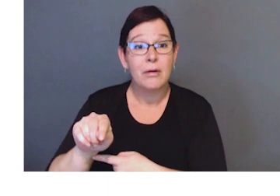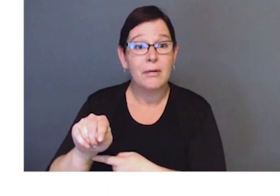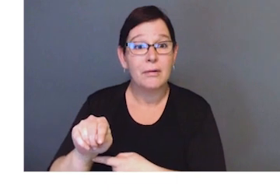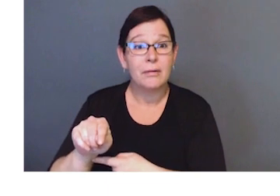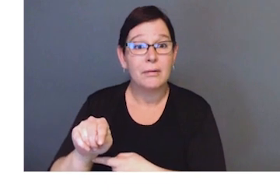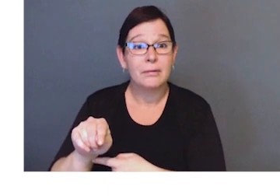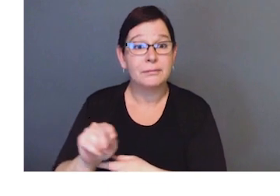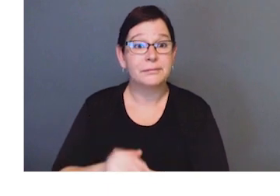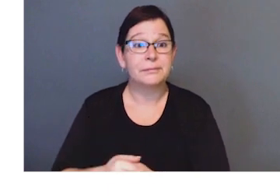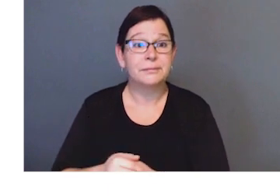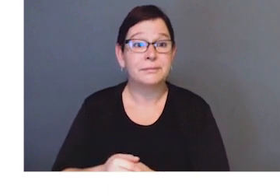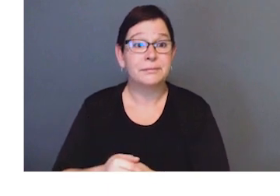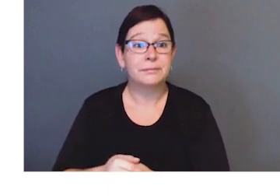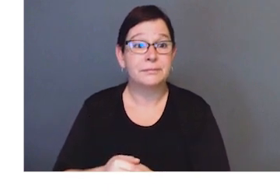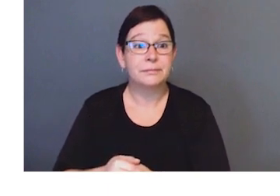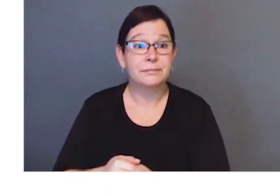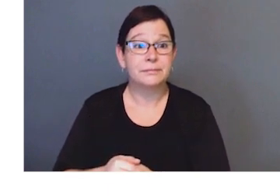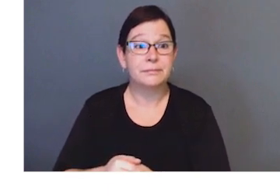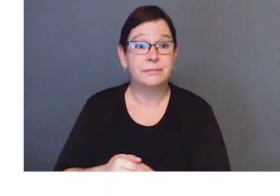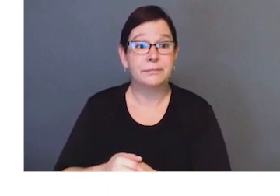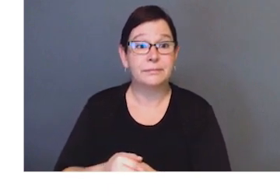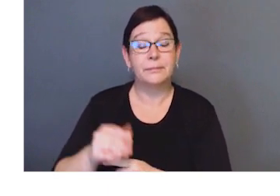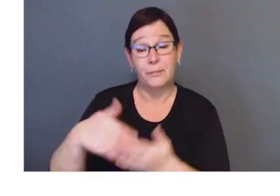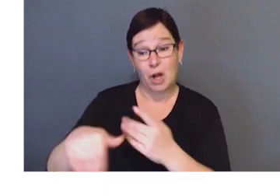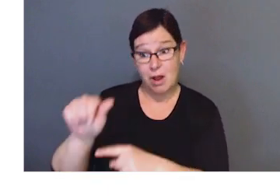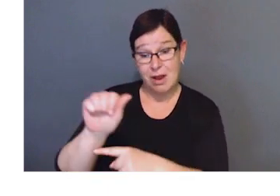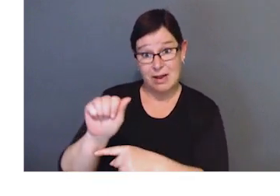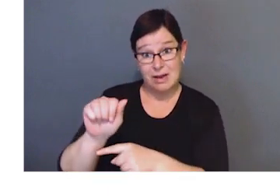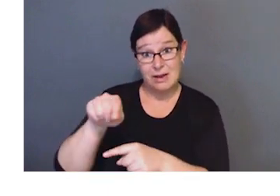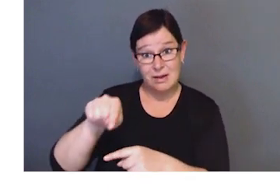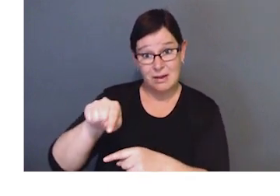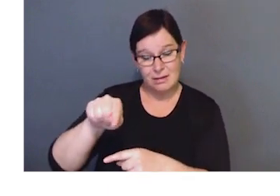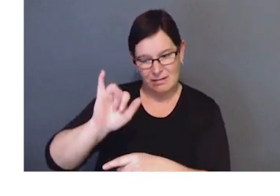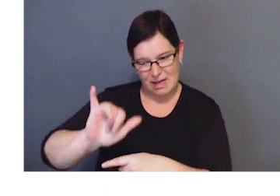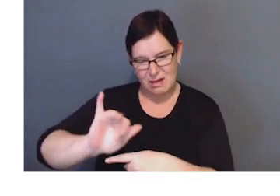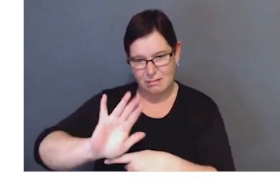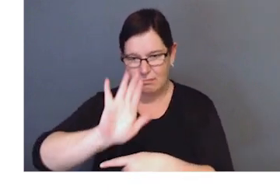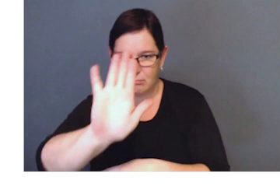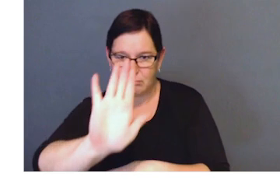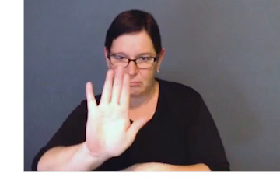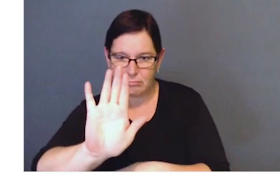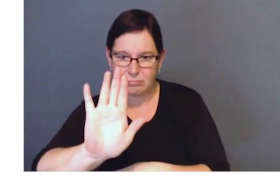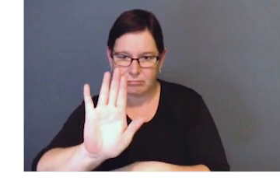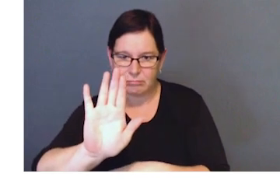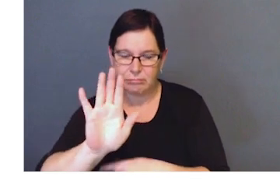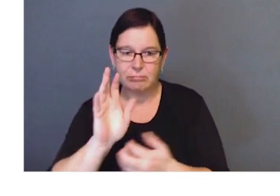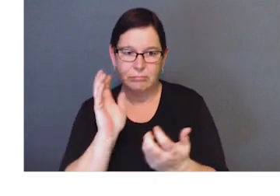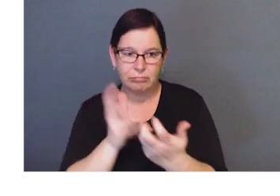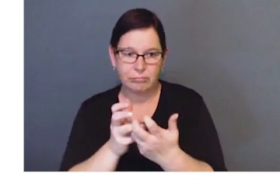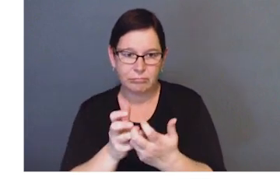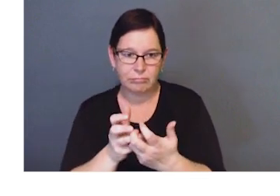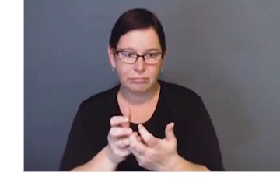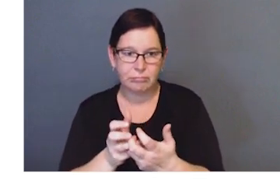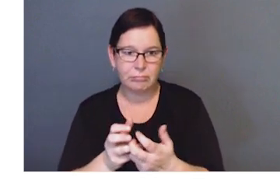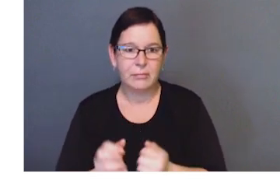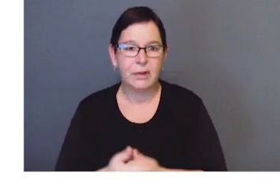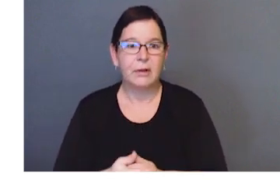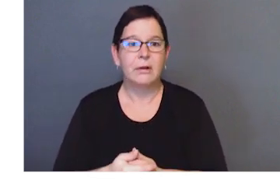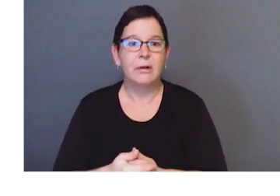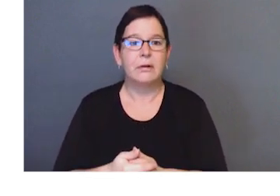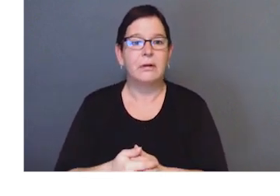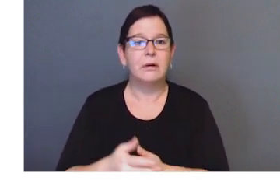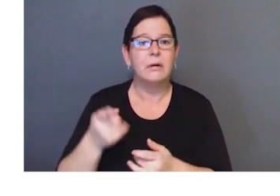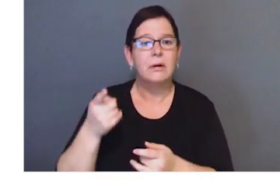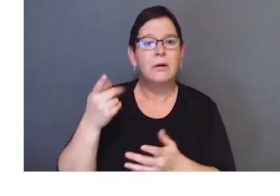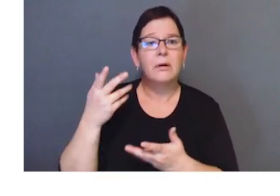First, fill out the sections of Part A that apply to you. If you want us to adjust your tax returns, make sure to